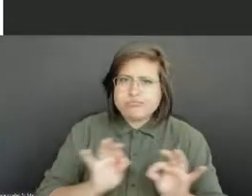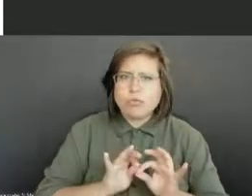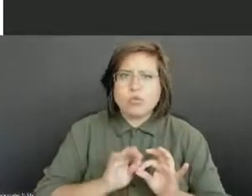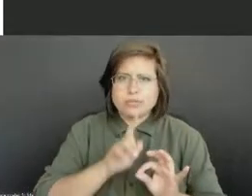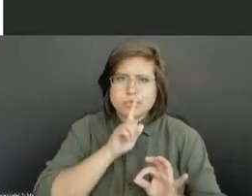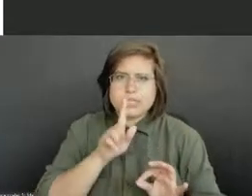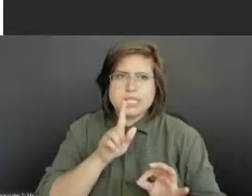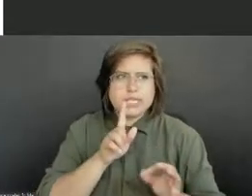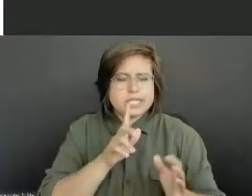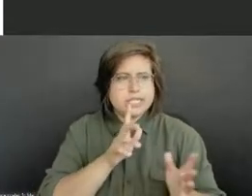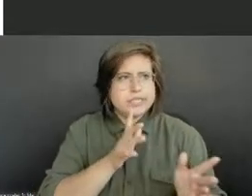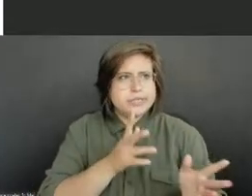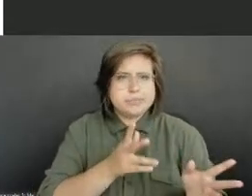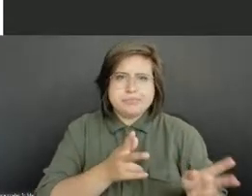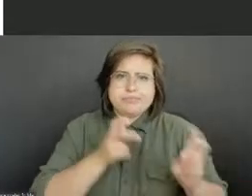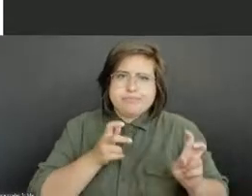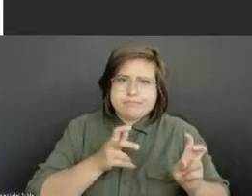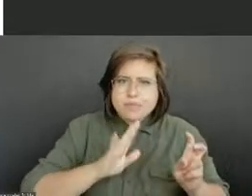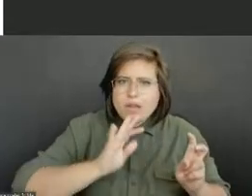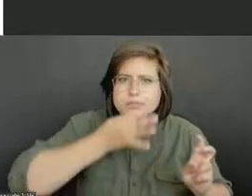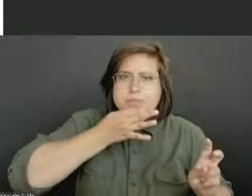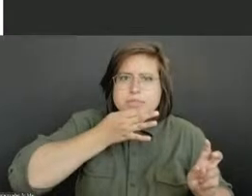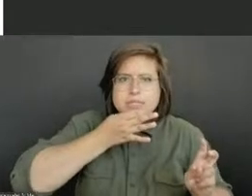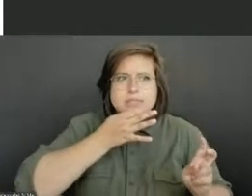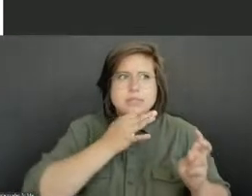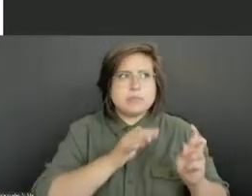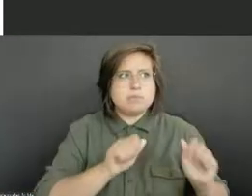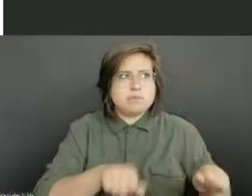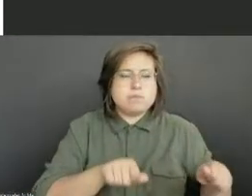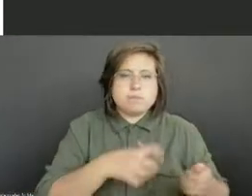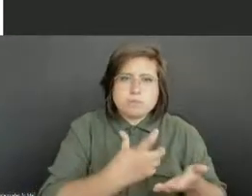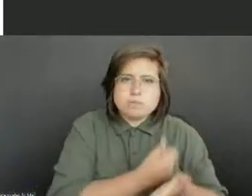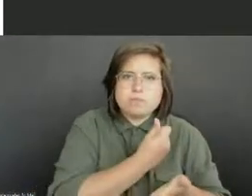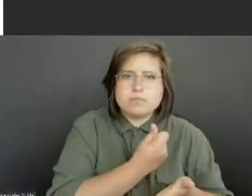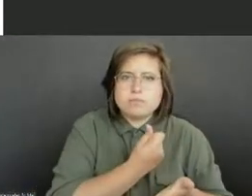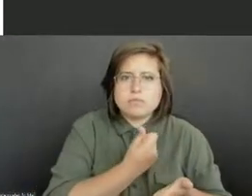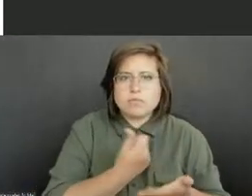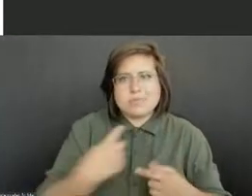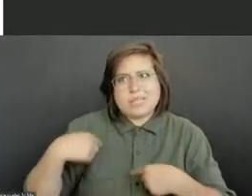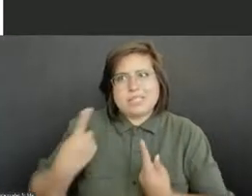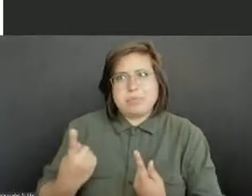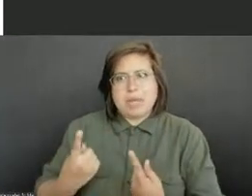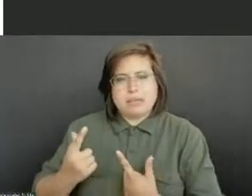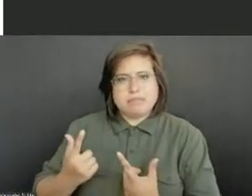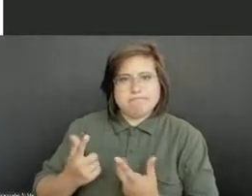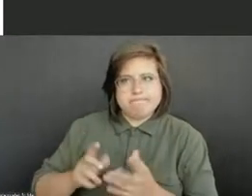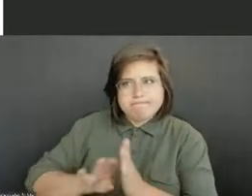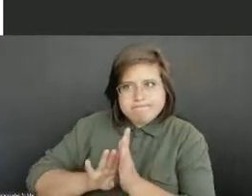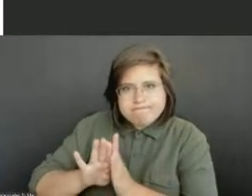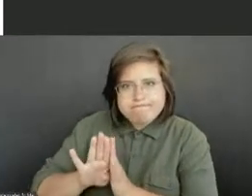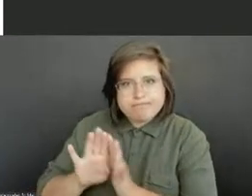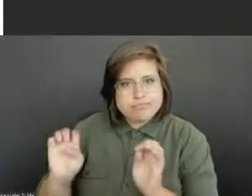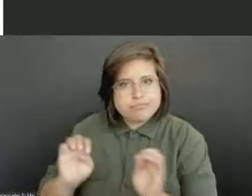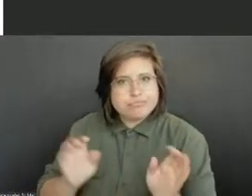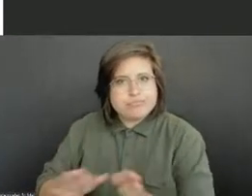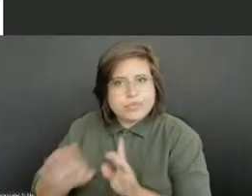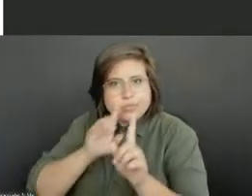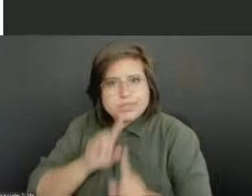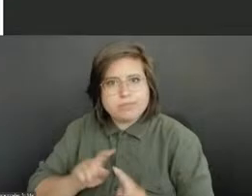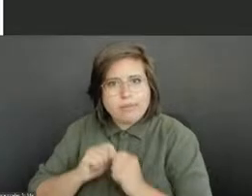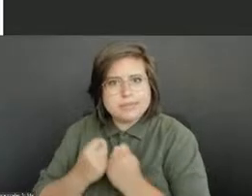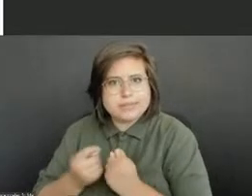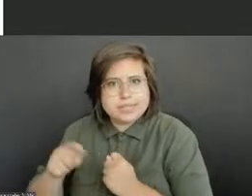capacity and the expertise that has been building in the emergency preparedness and response world. And again, we